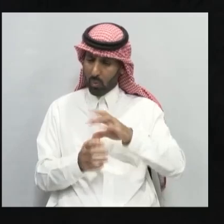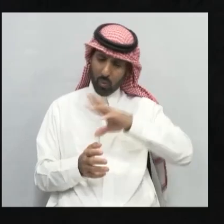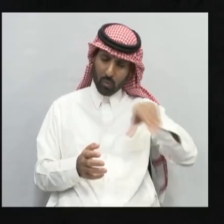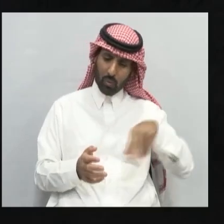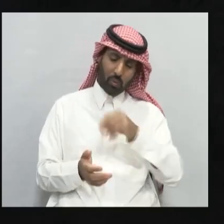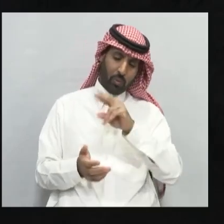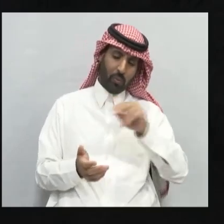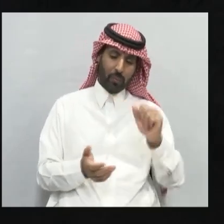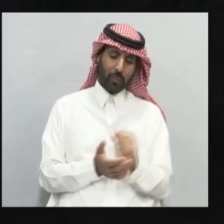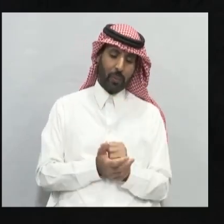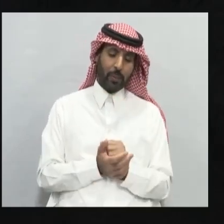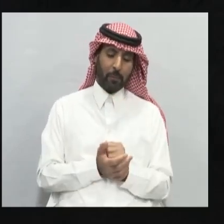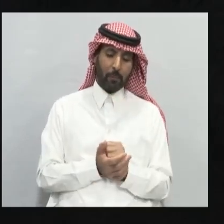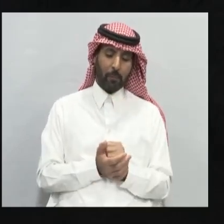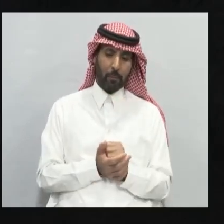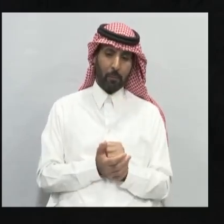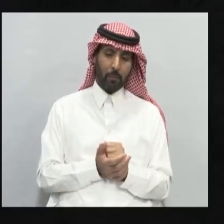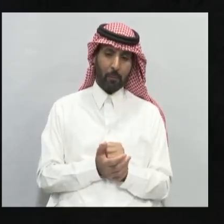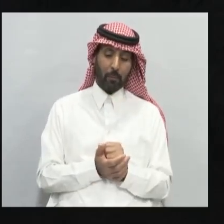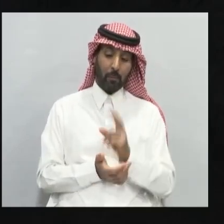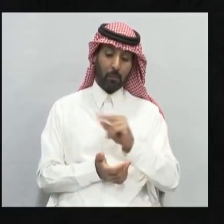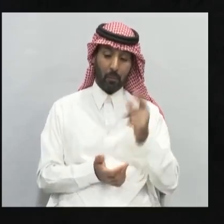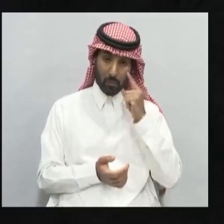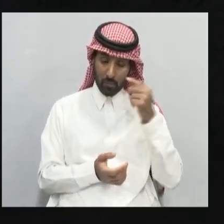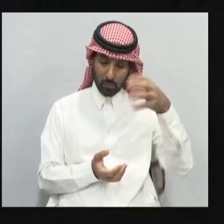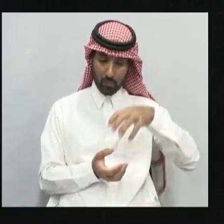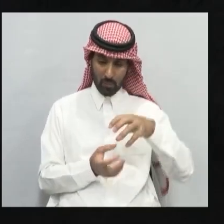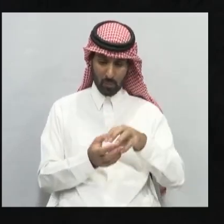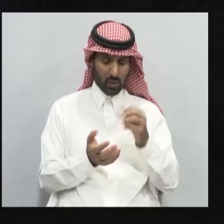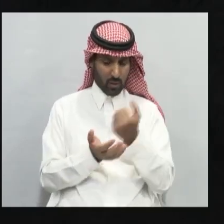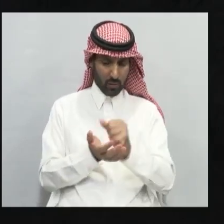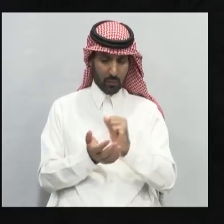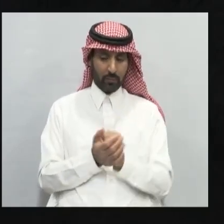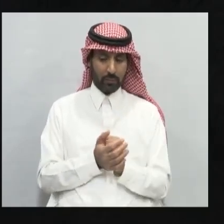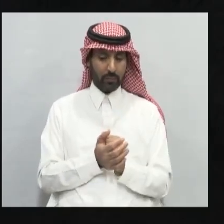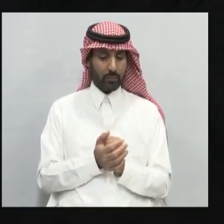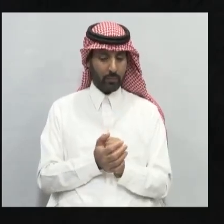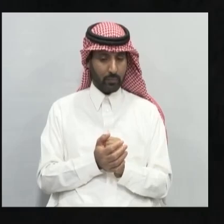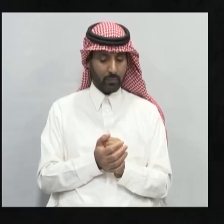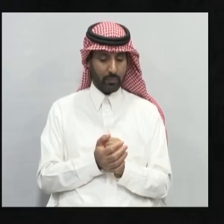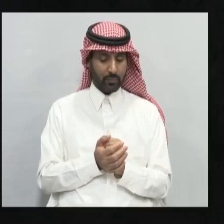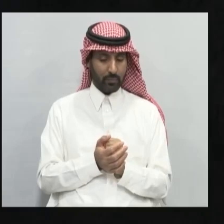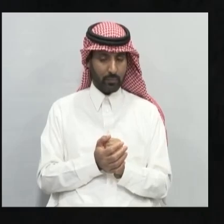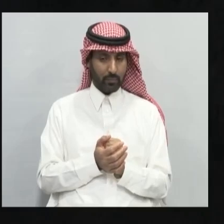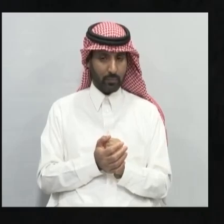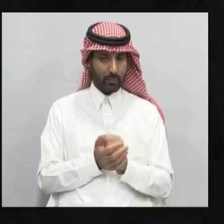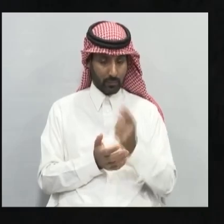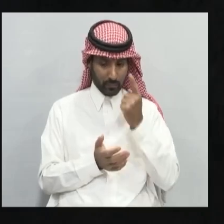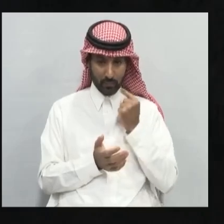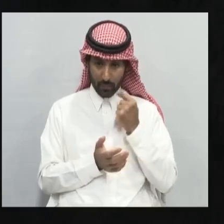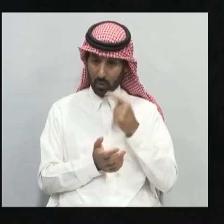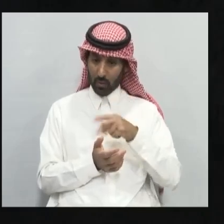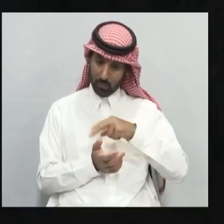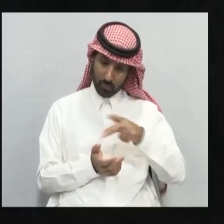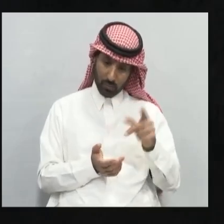invention. Things that depend on this invention will be cancelled as well. Is our life going to be different